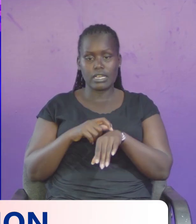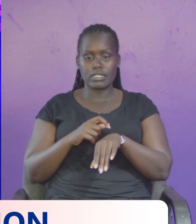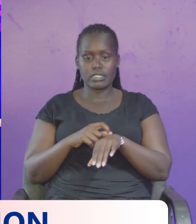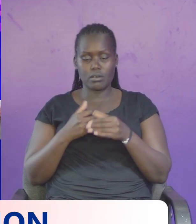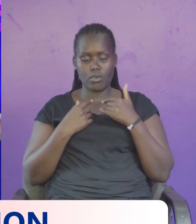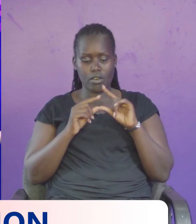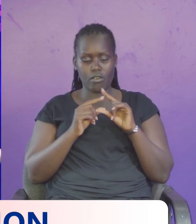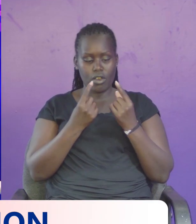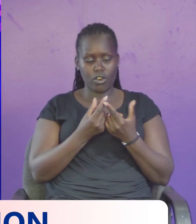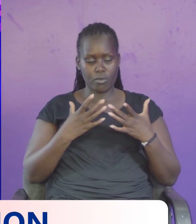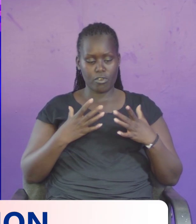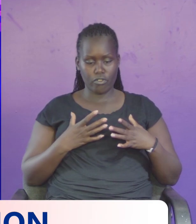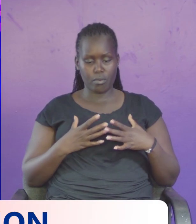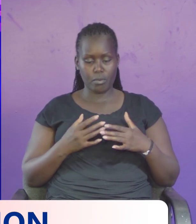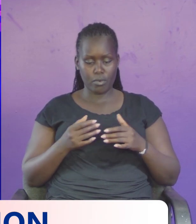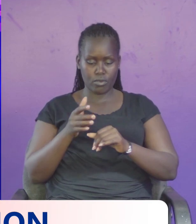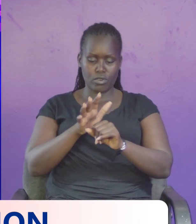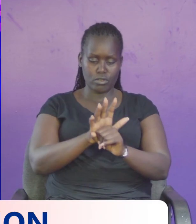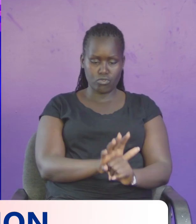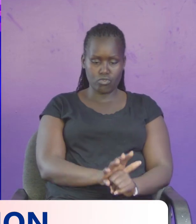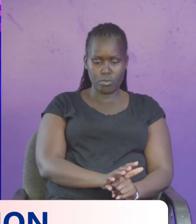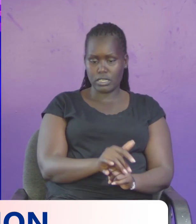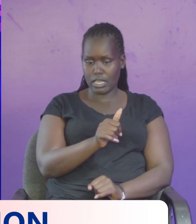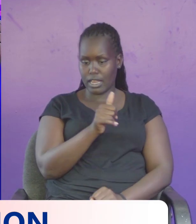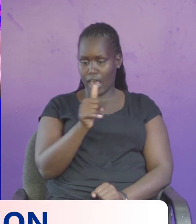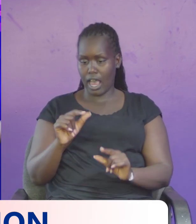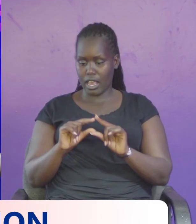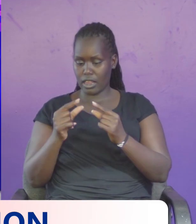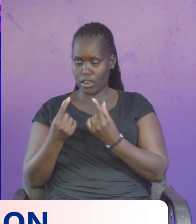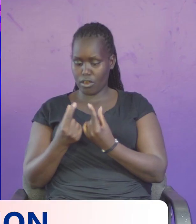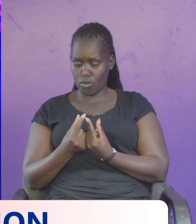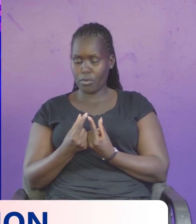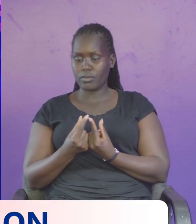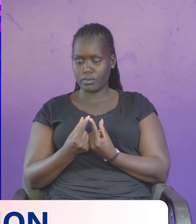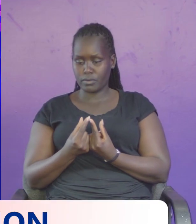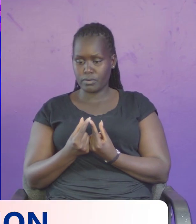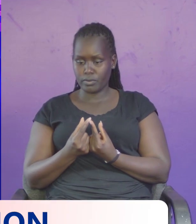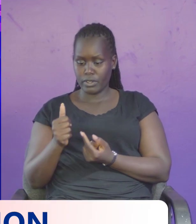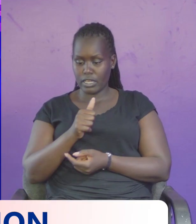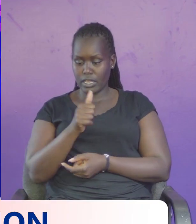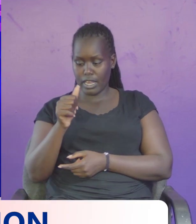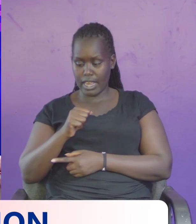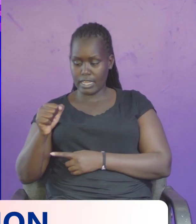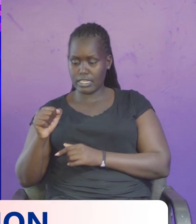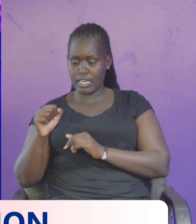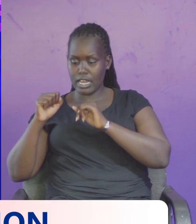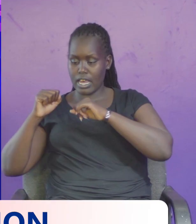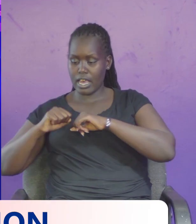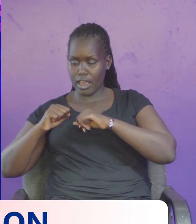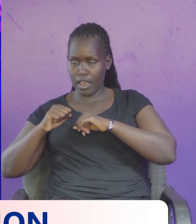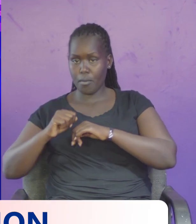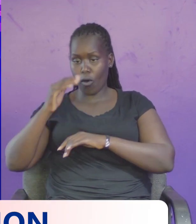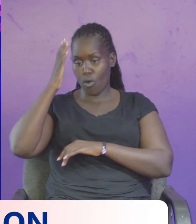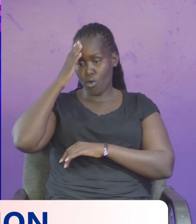group of people in a corner to oppress, the other group in the other side will be able to know what is